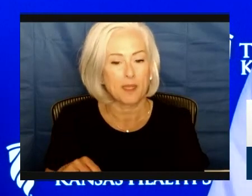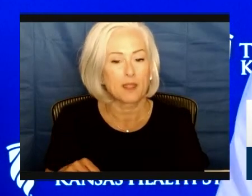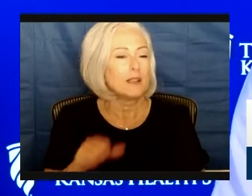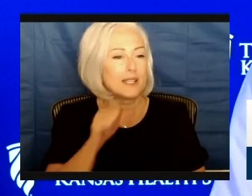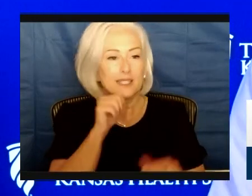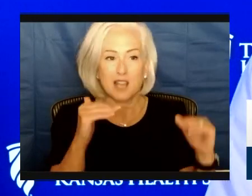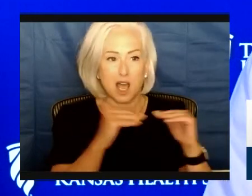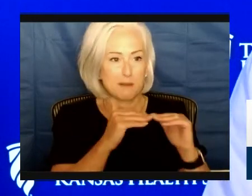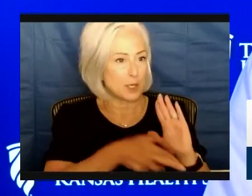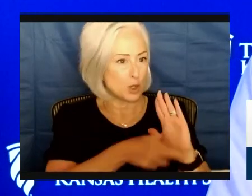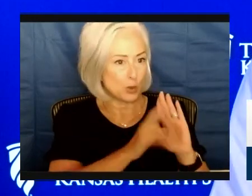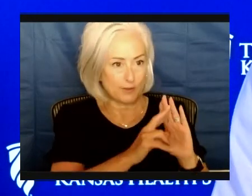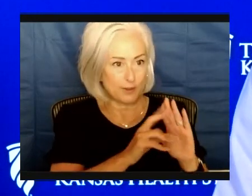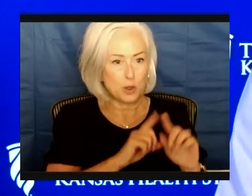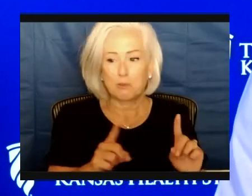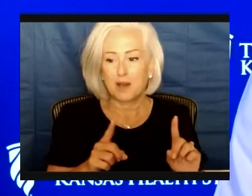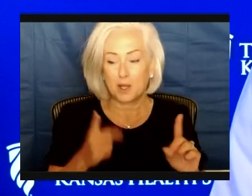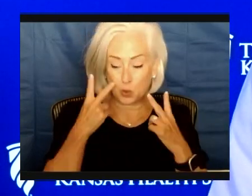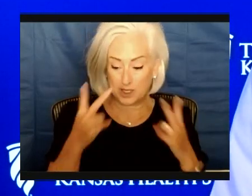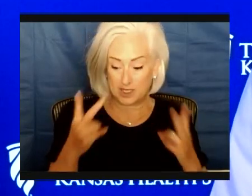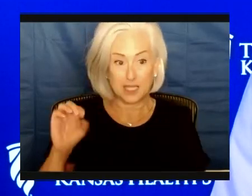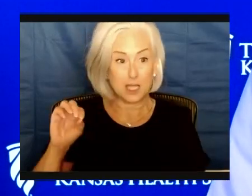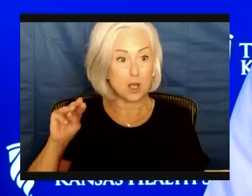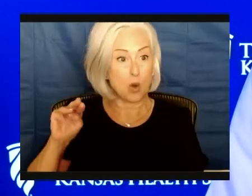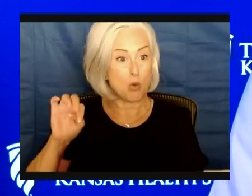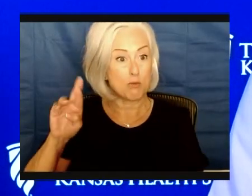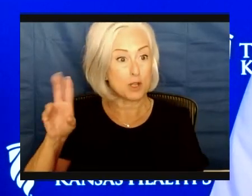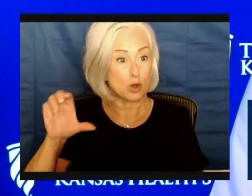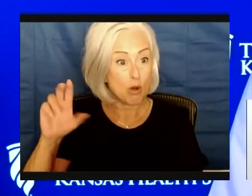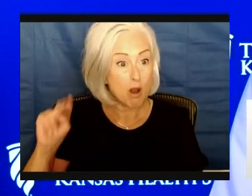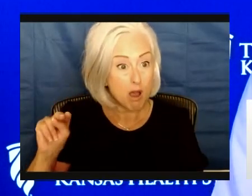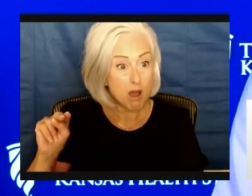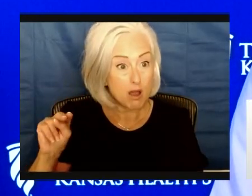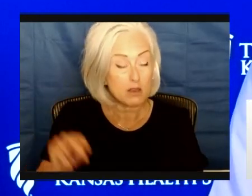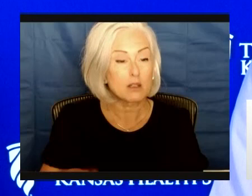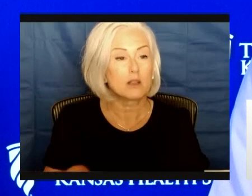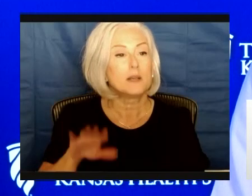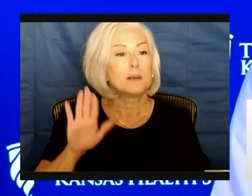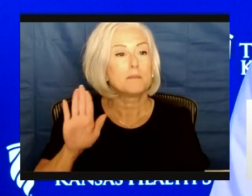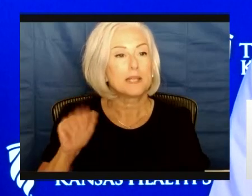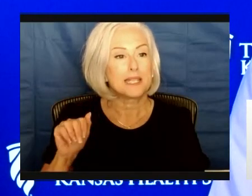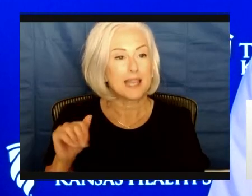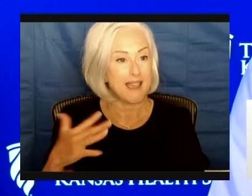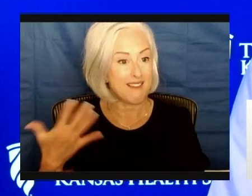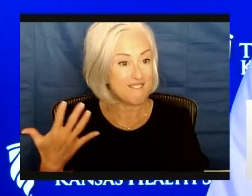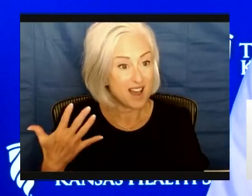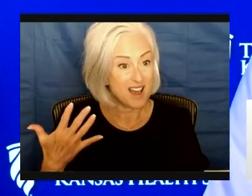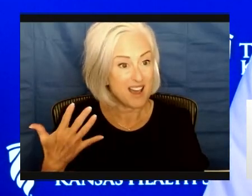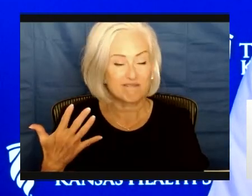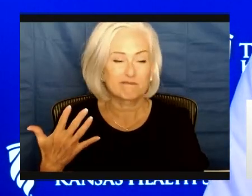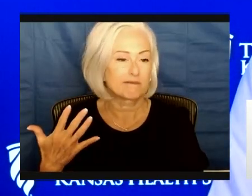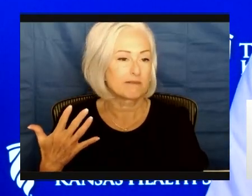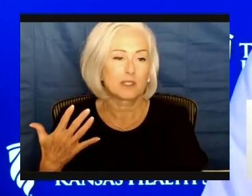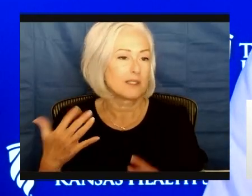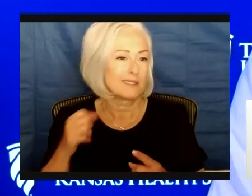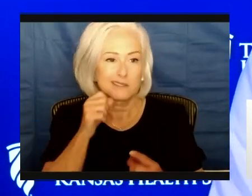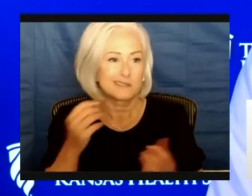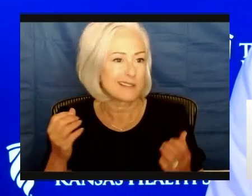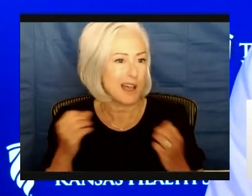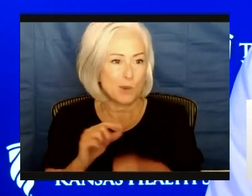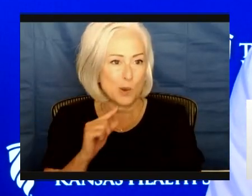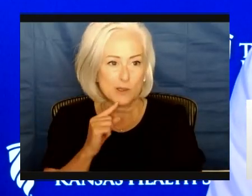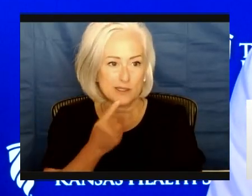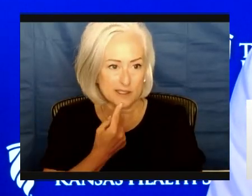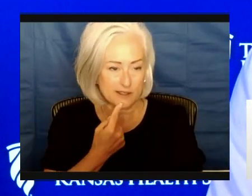no more severity than Omicron. We know Omicron was less severe than Delta, but what I mean by that is with Delta you did seem to have